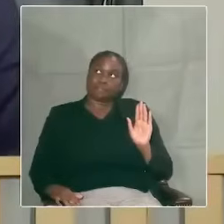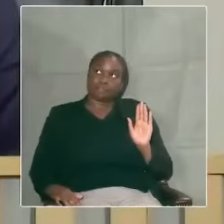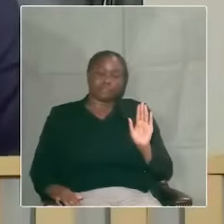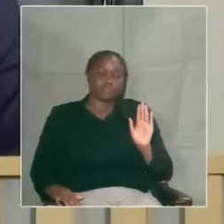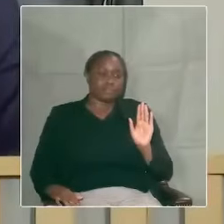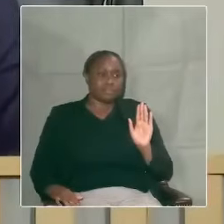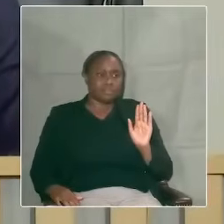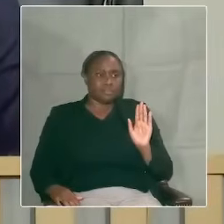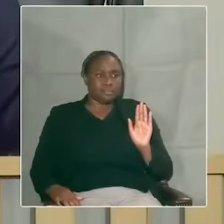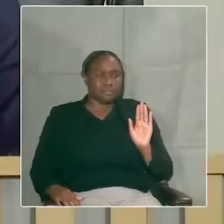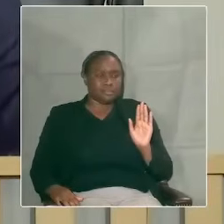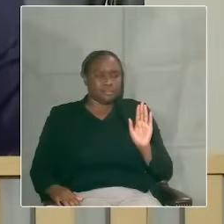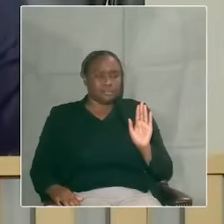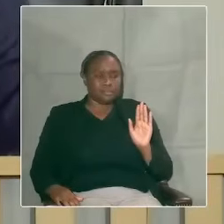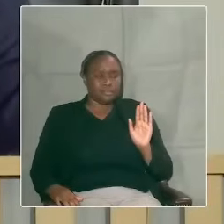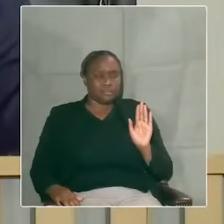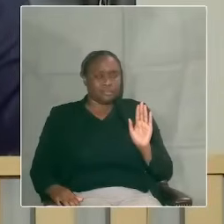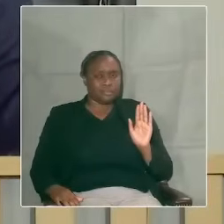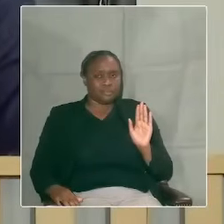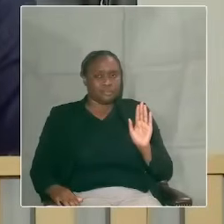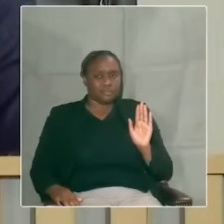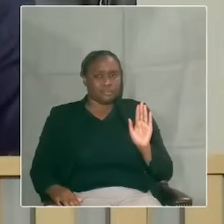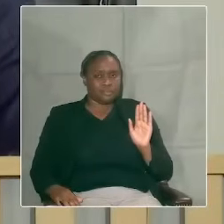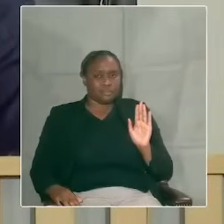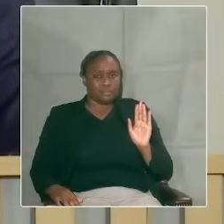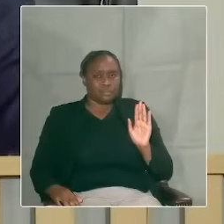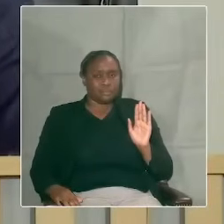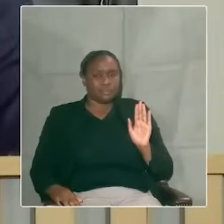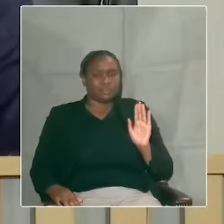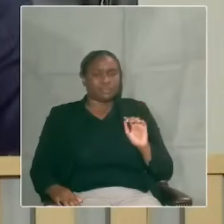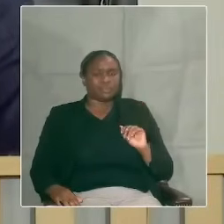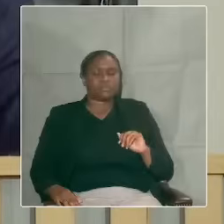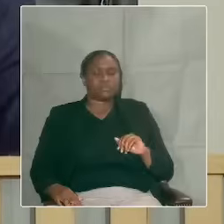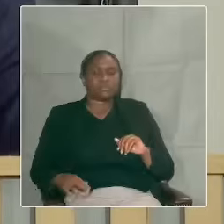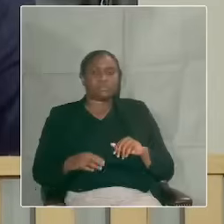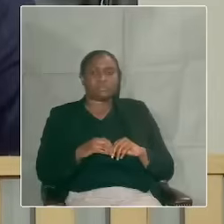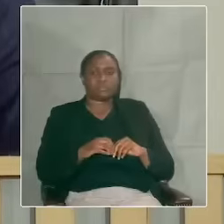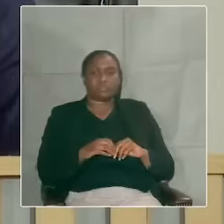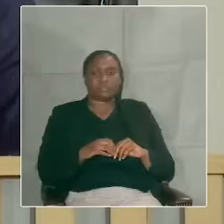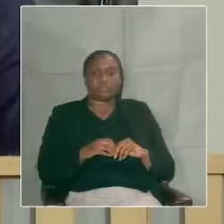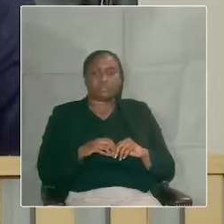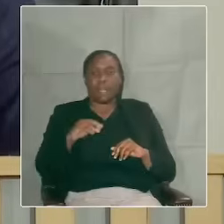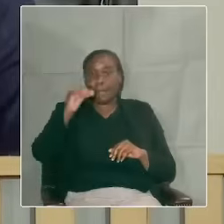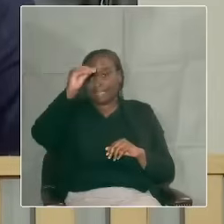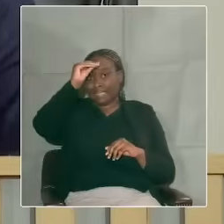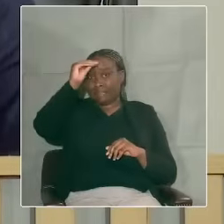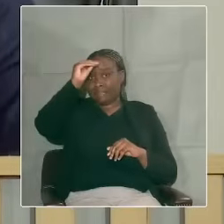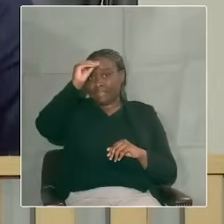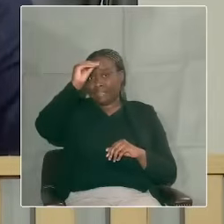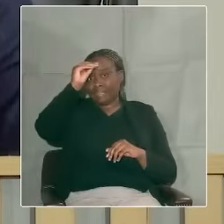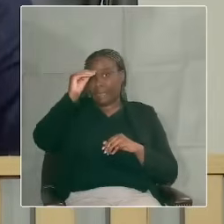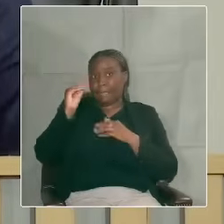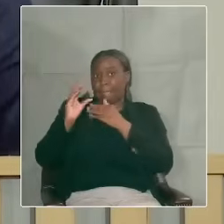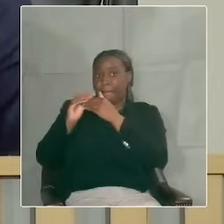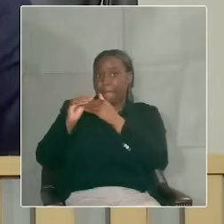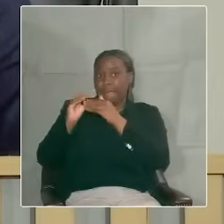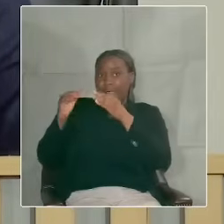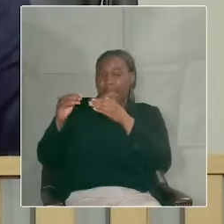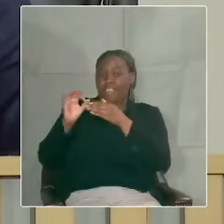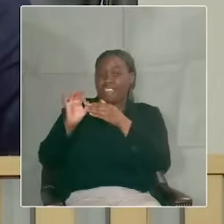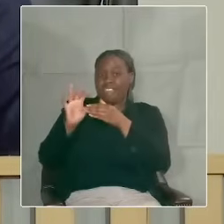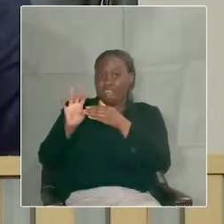Please, if you can ask me to deal with that. Yeah, it must be highlighted that 34 SAPS members were arrested and charged